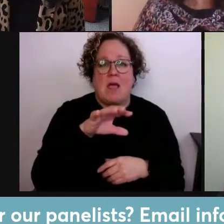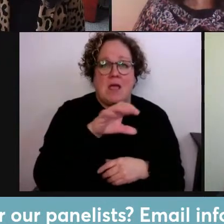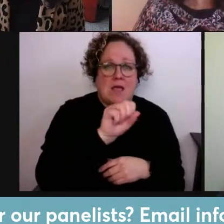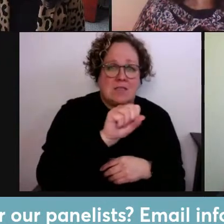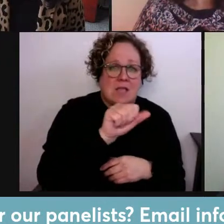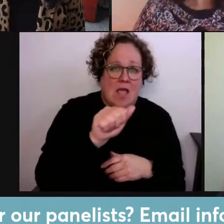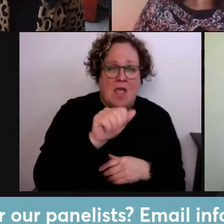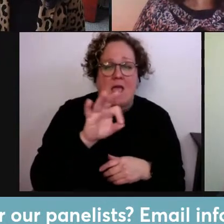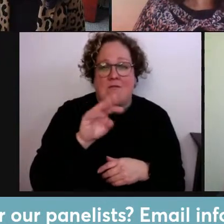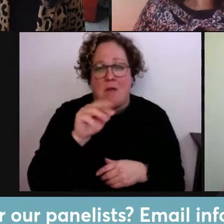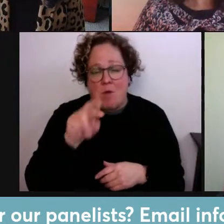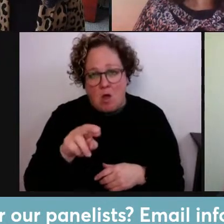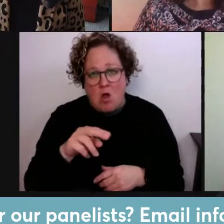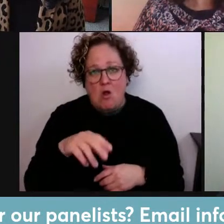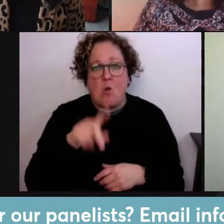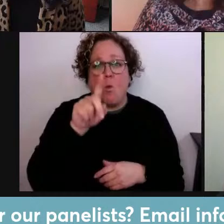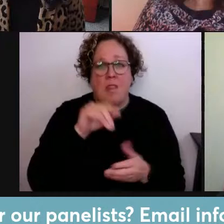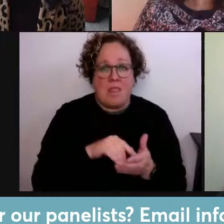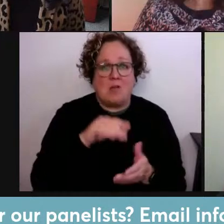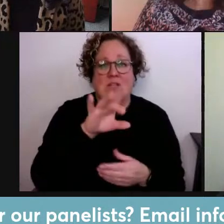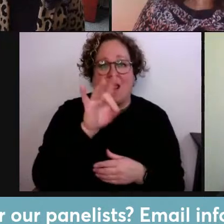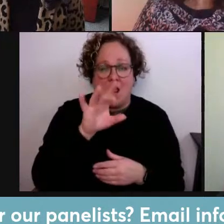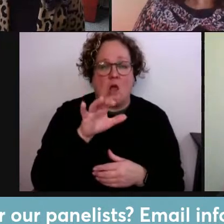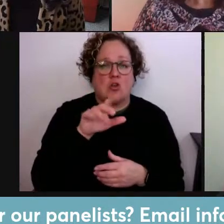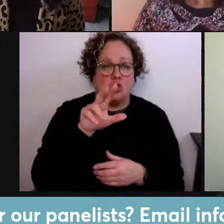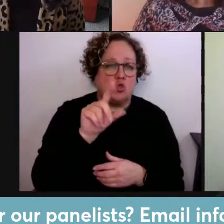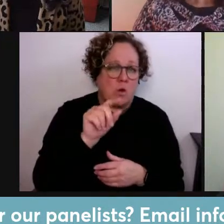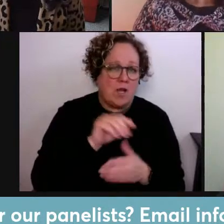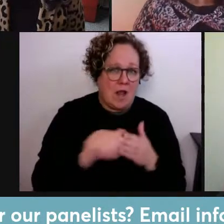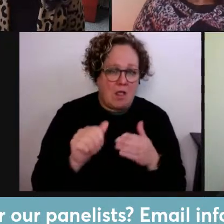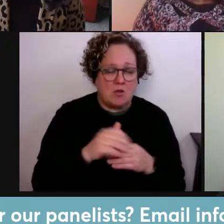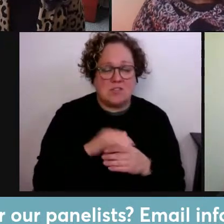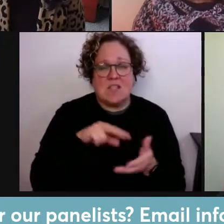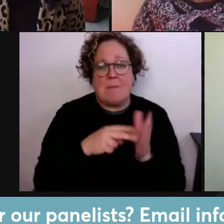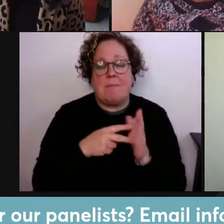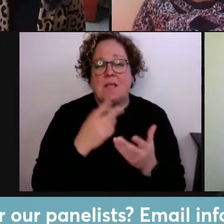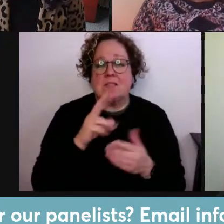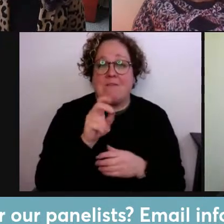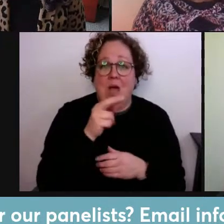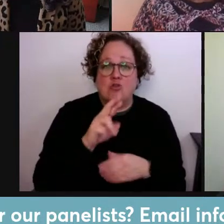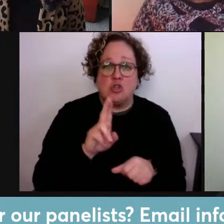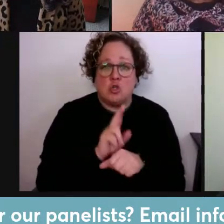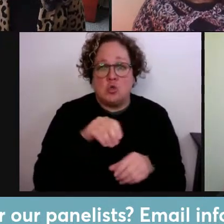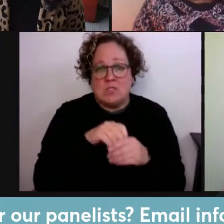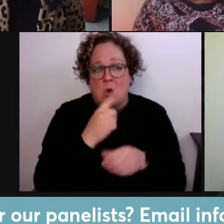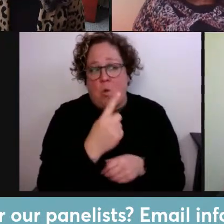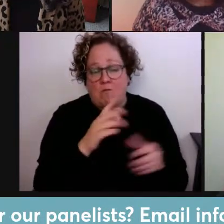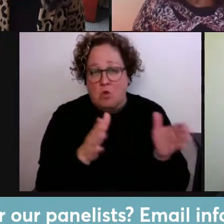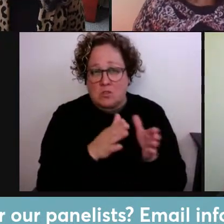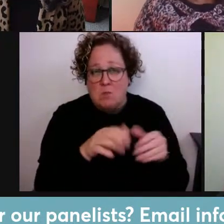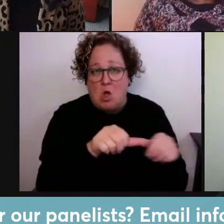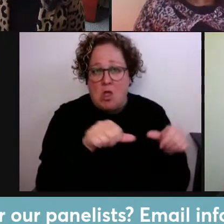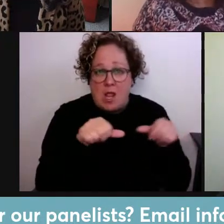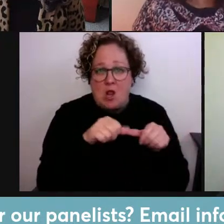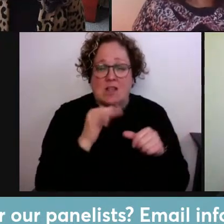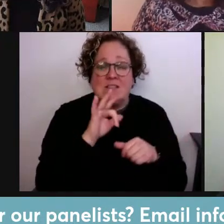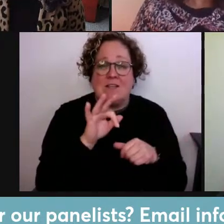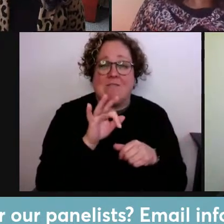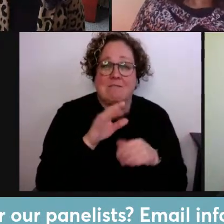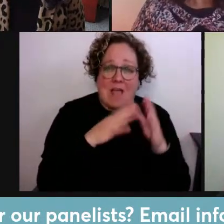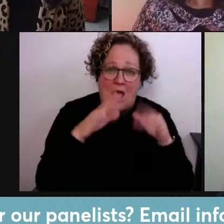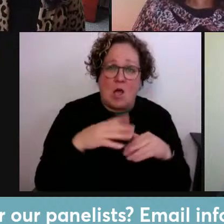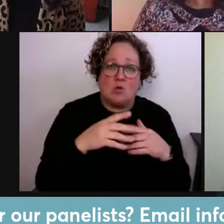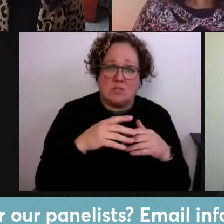is $1,820. So that means that a voucher used in one of those small areas, if the housing agency adopted